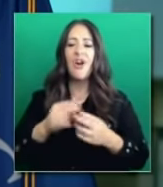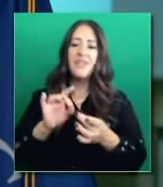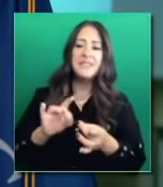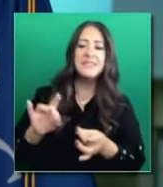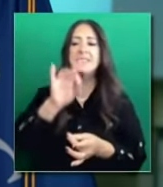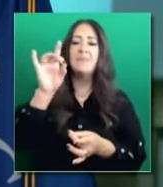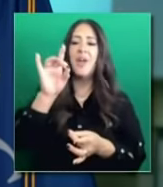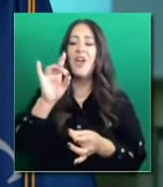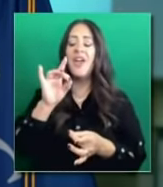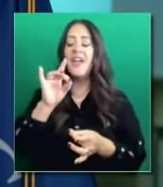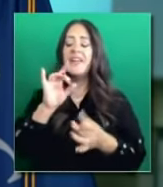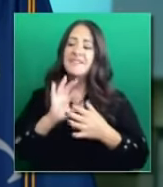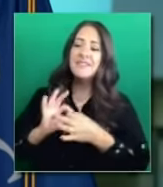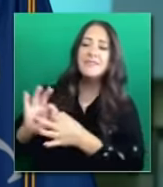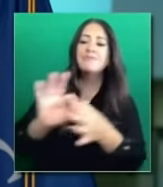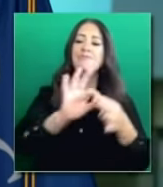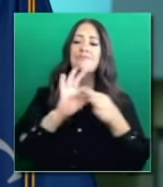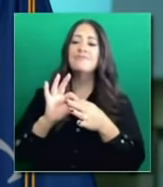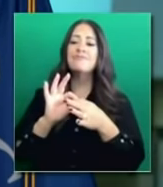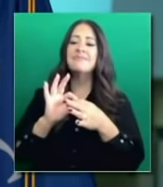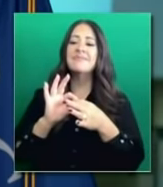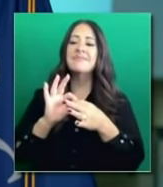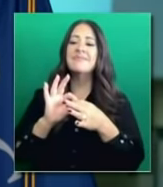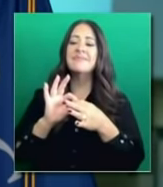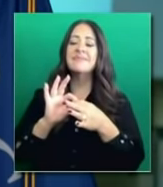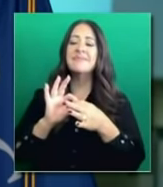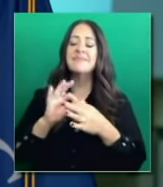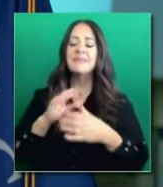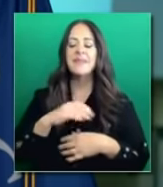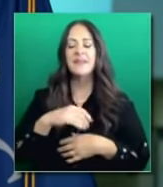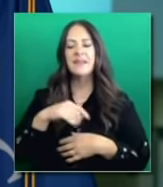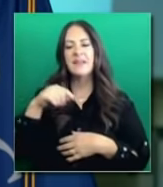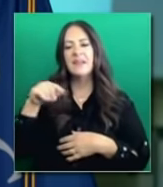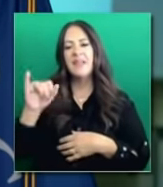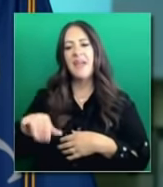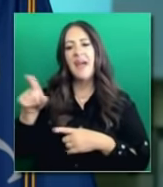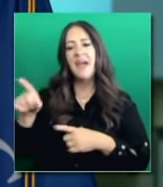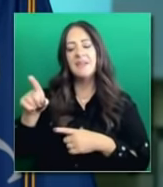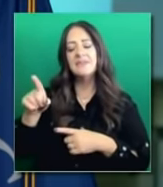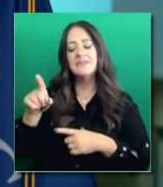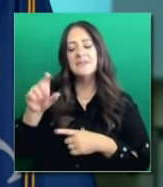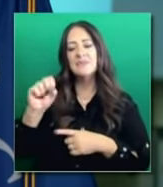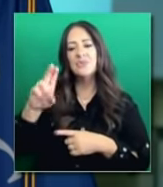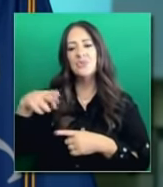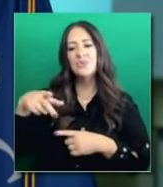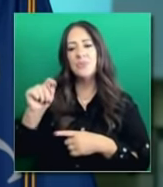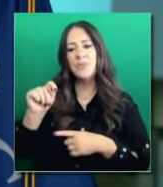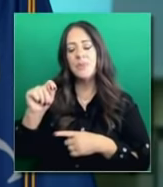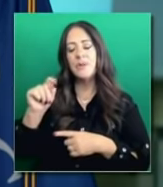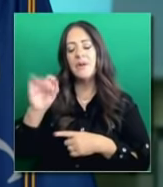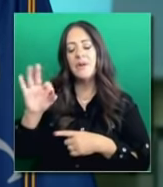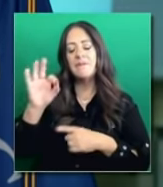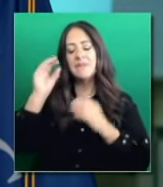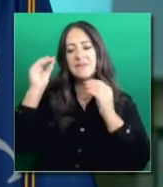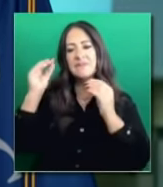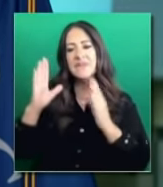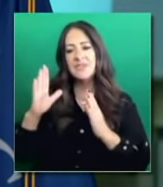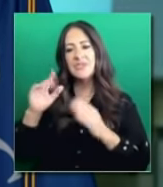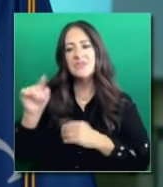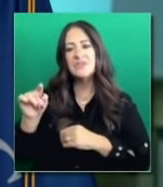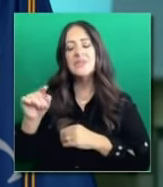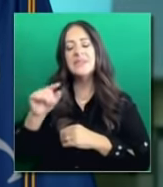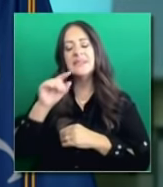just suggesting. This is not a static process. It's very dynamic, and we are going to get out